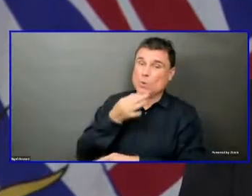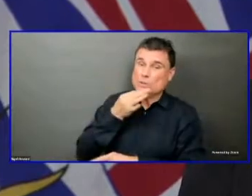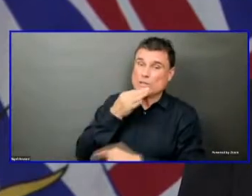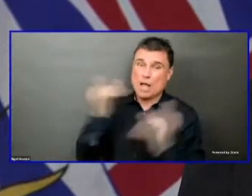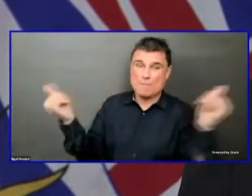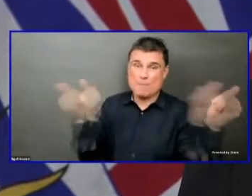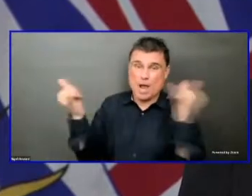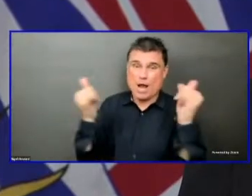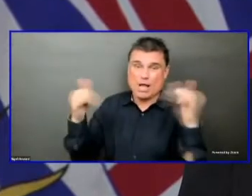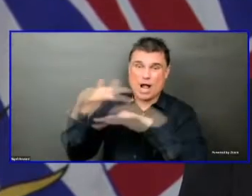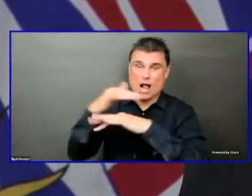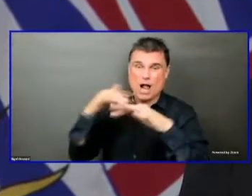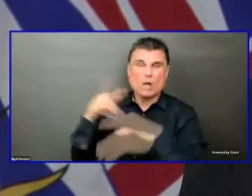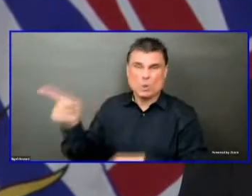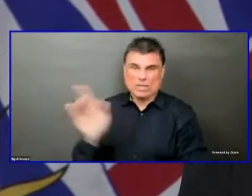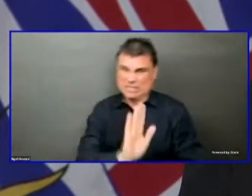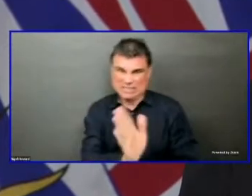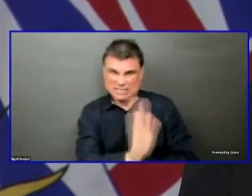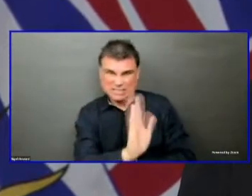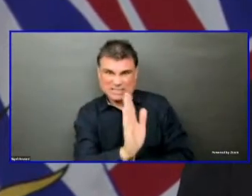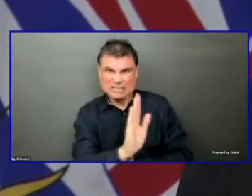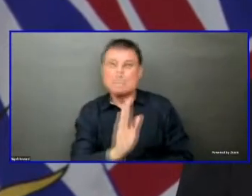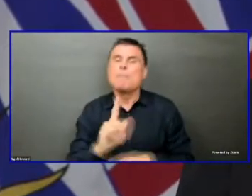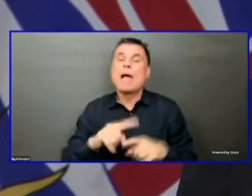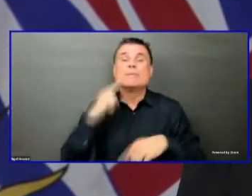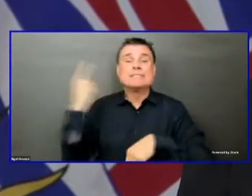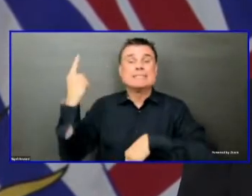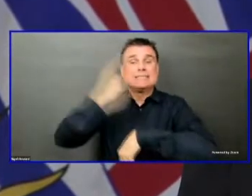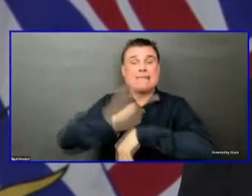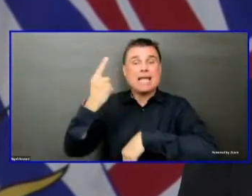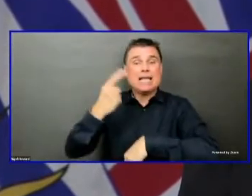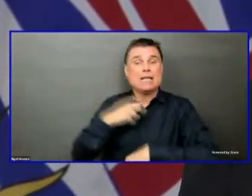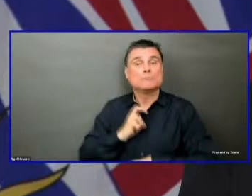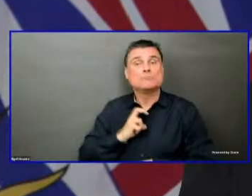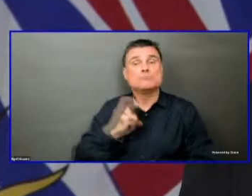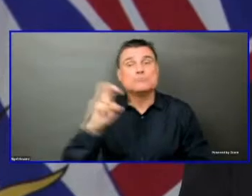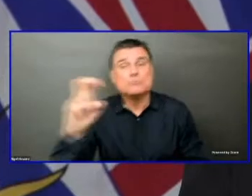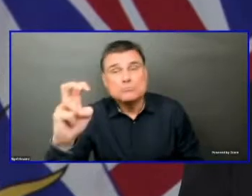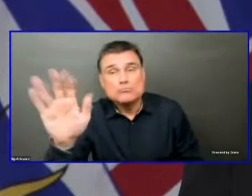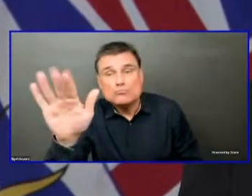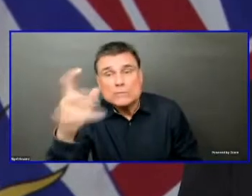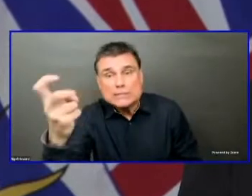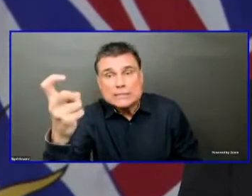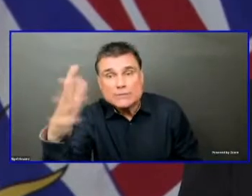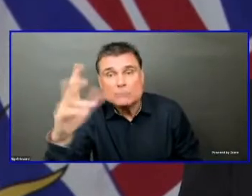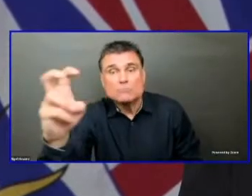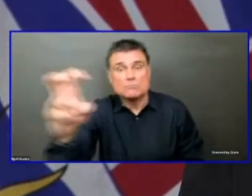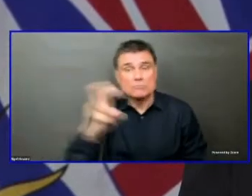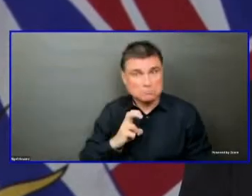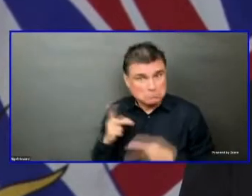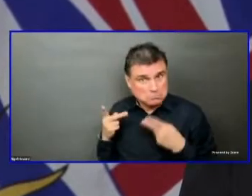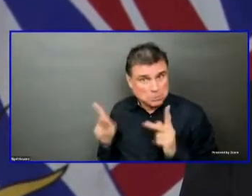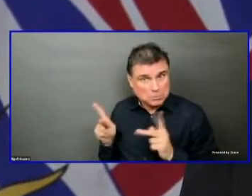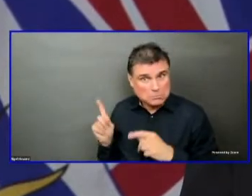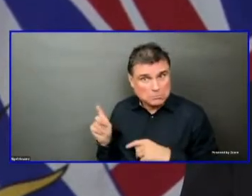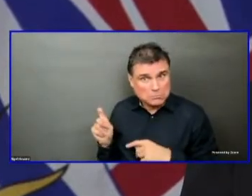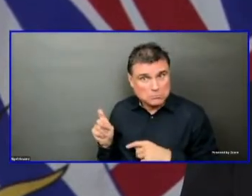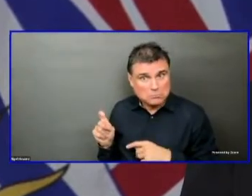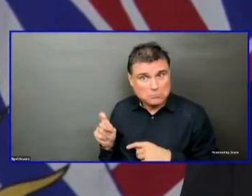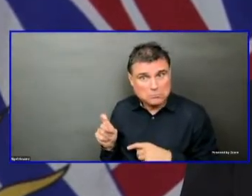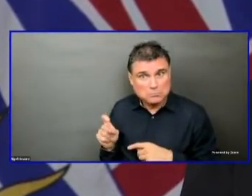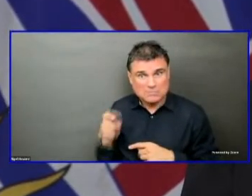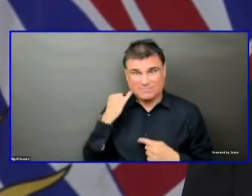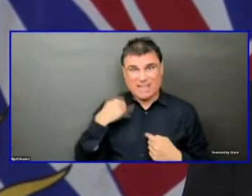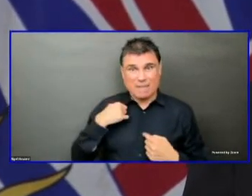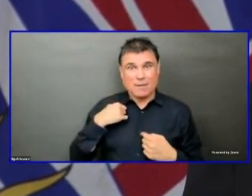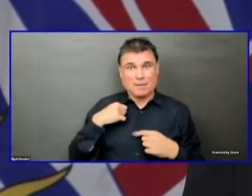who have passes to go to Whistler who say they don't want to go, they don't feel safe going. We've just been told there's almost 600